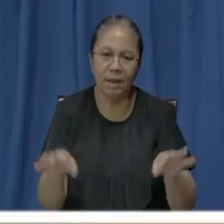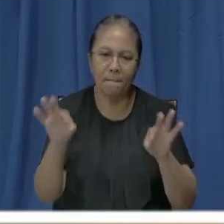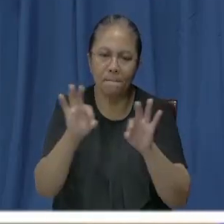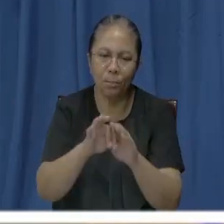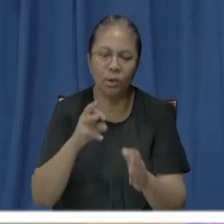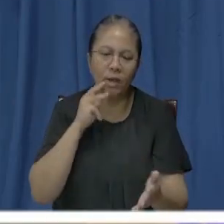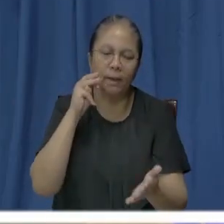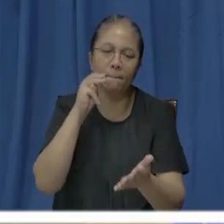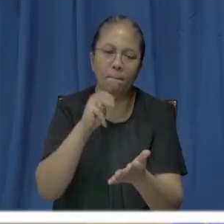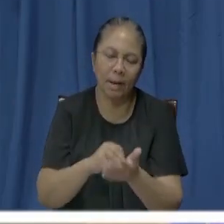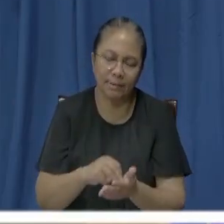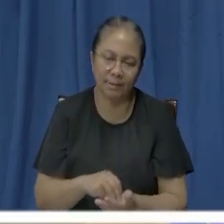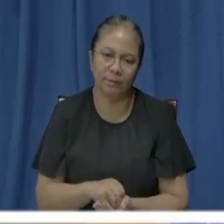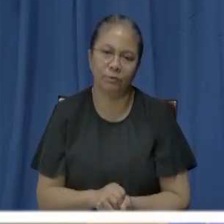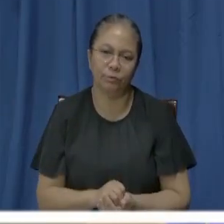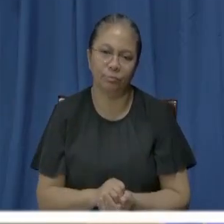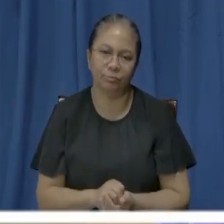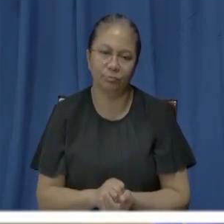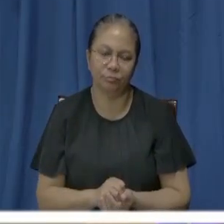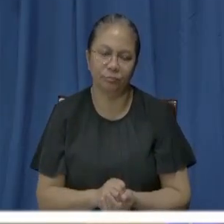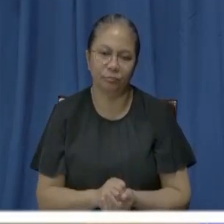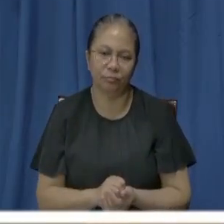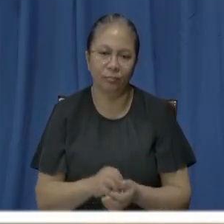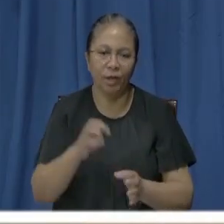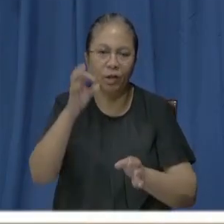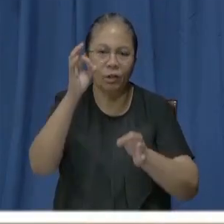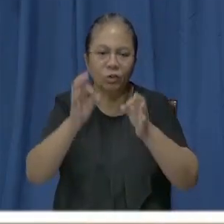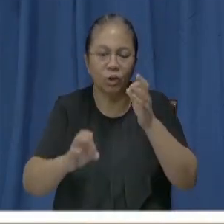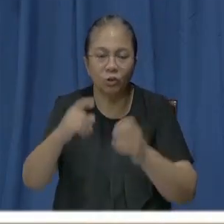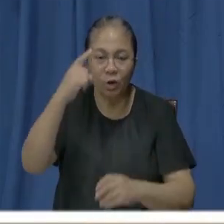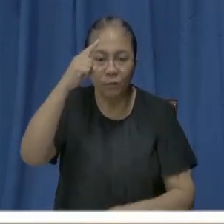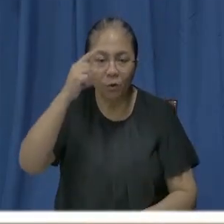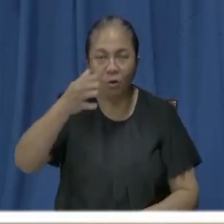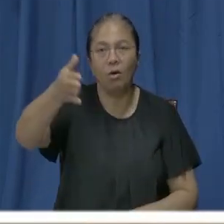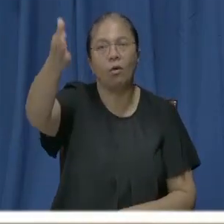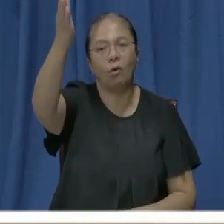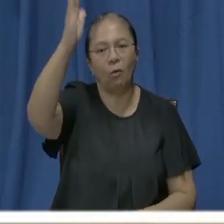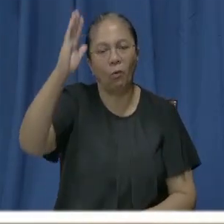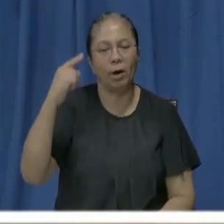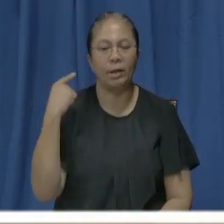which is judging is for God, is not my role.